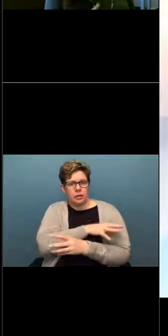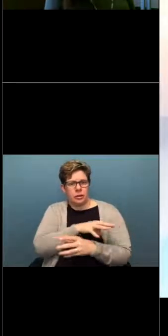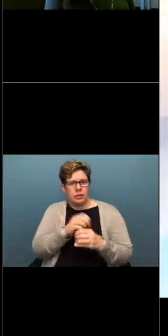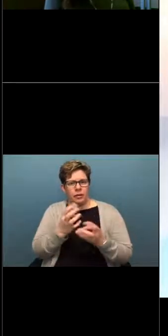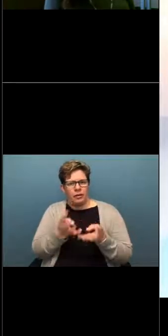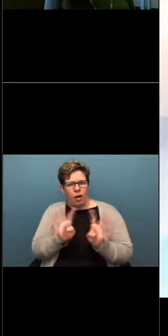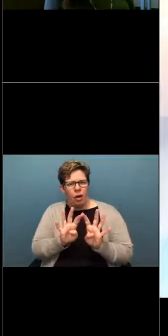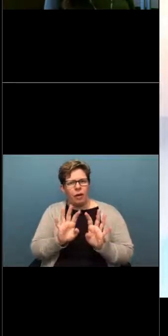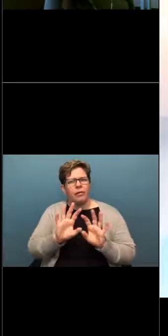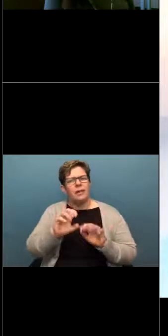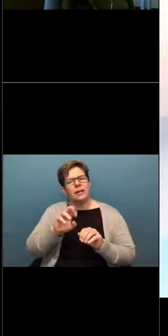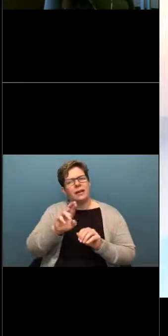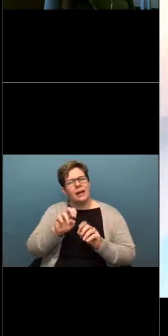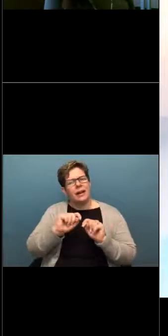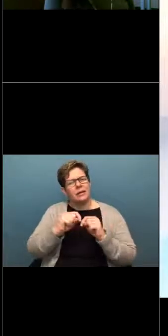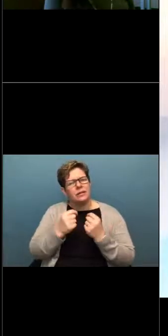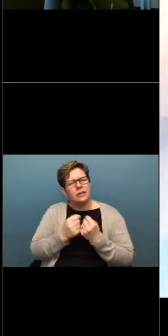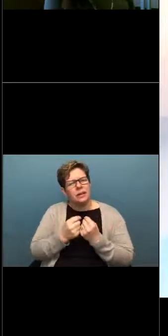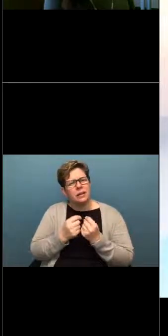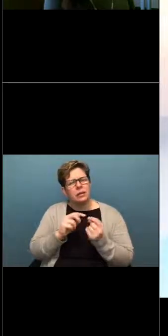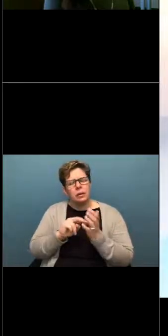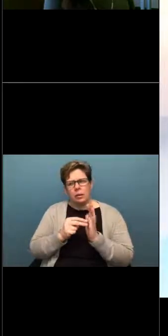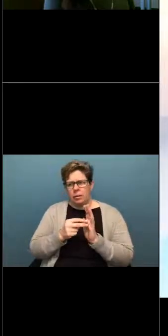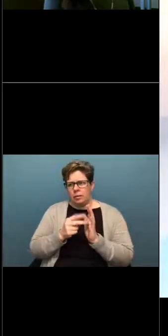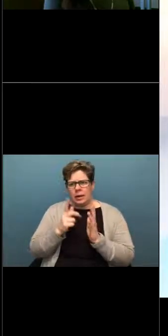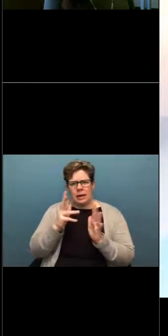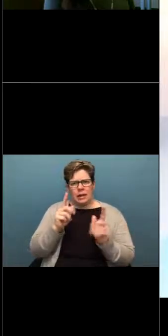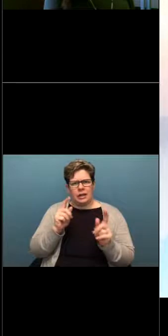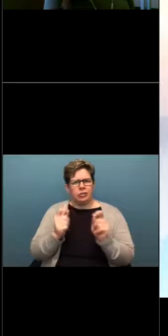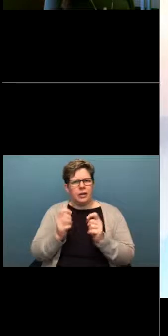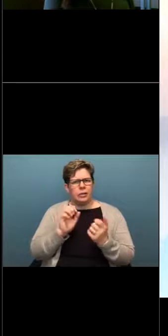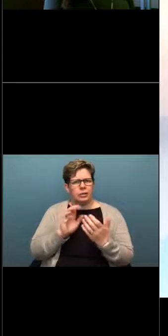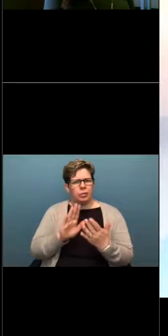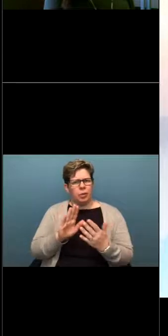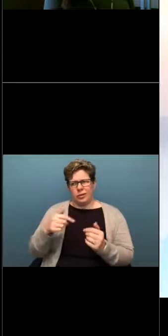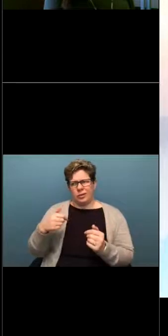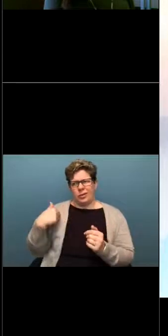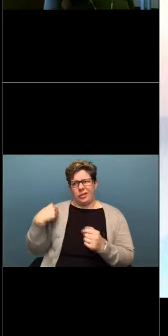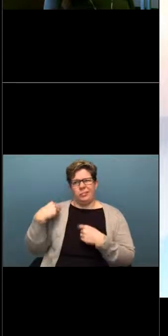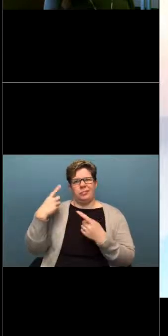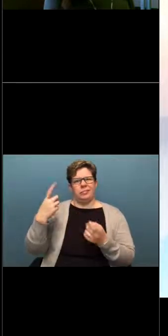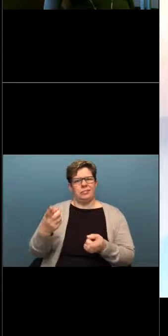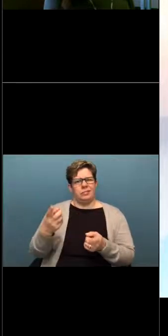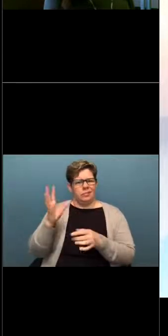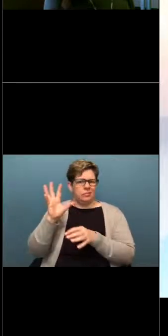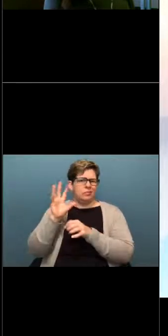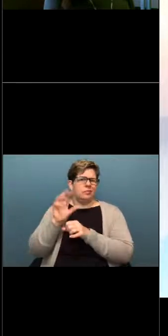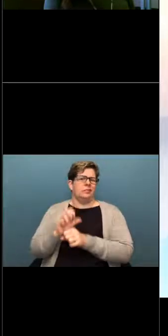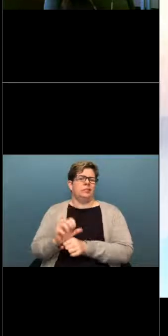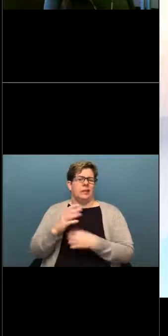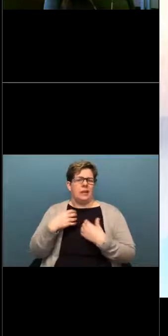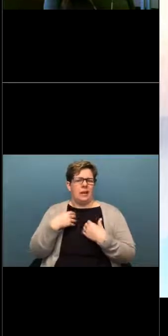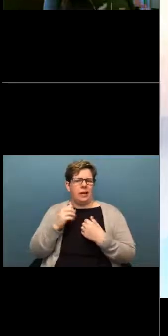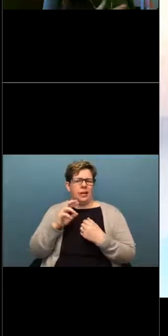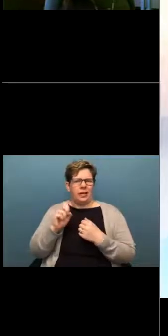those historic relationships in healthcare have been. So historically, in a lot of parts of